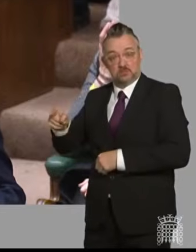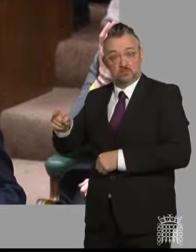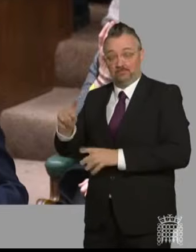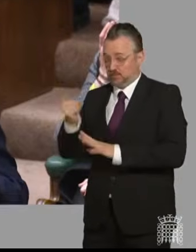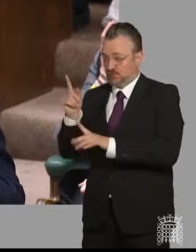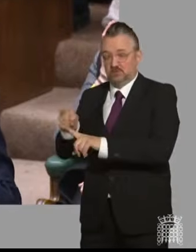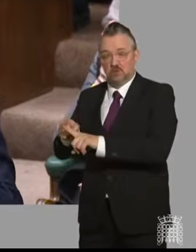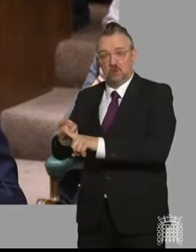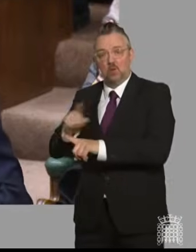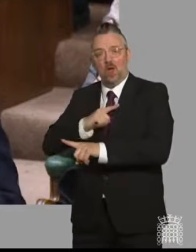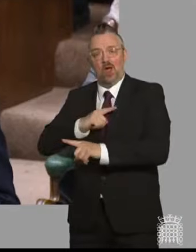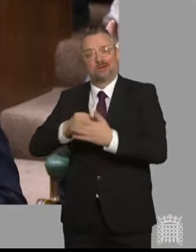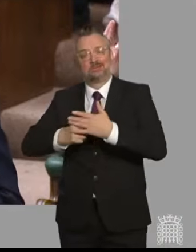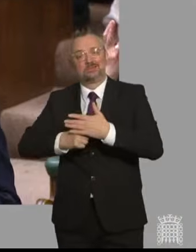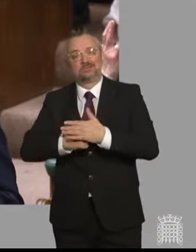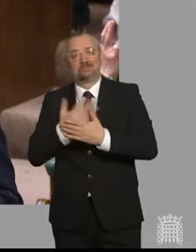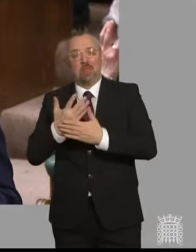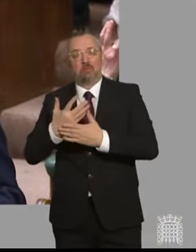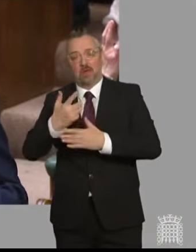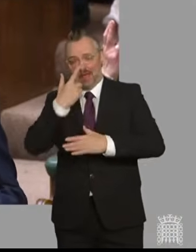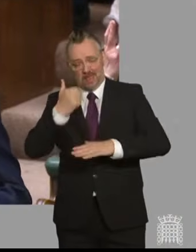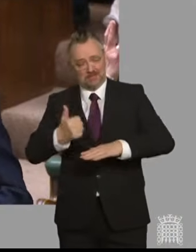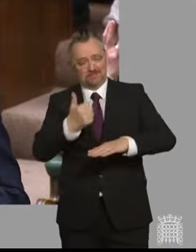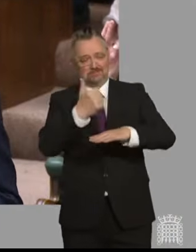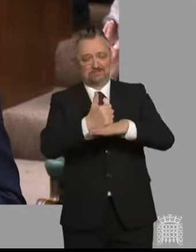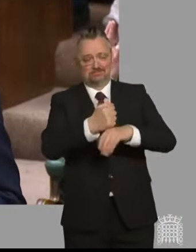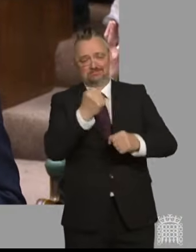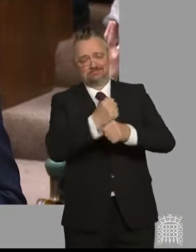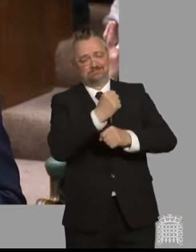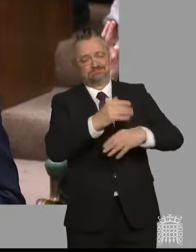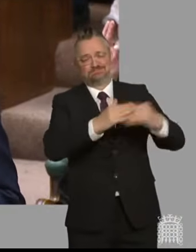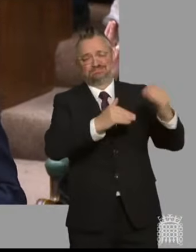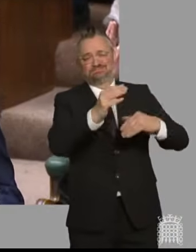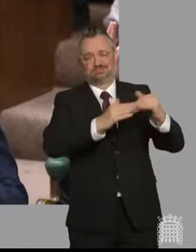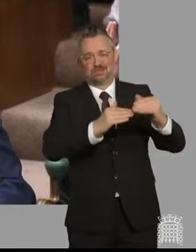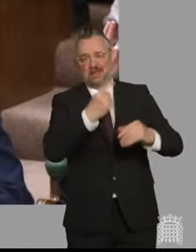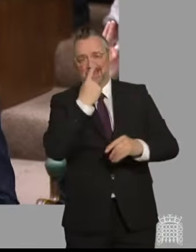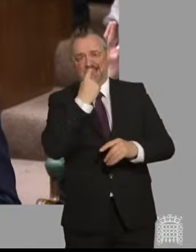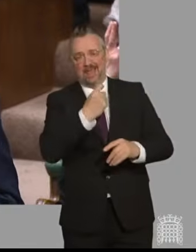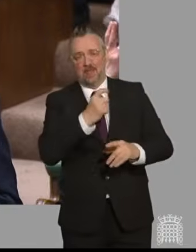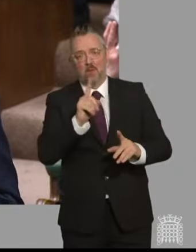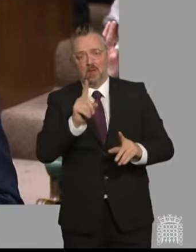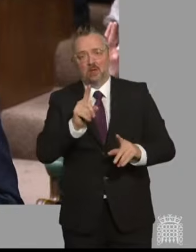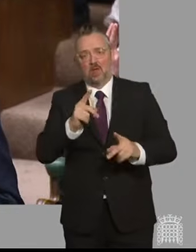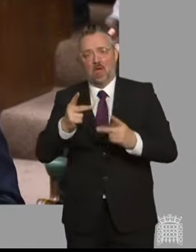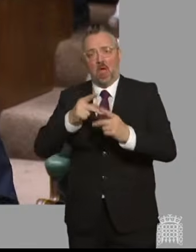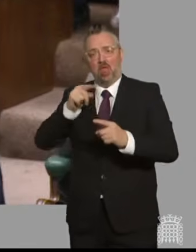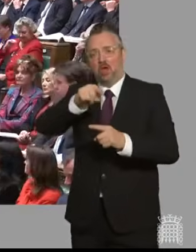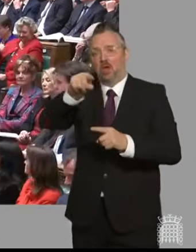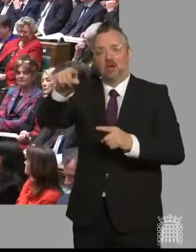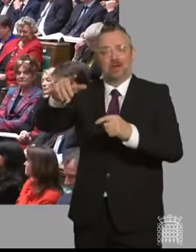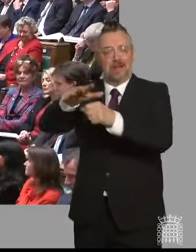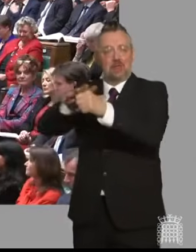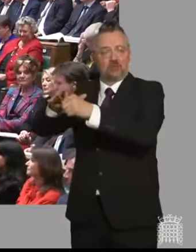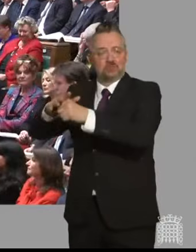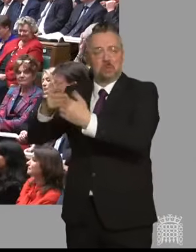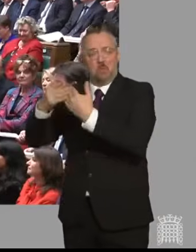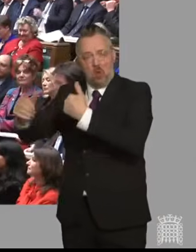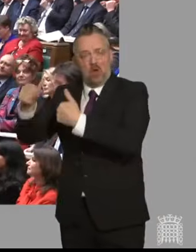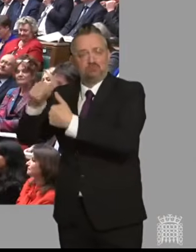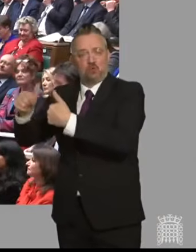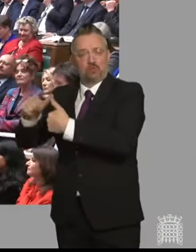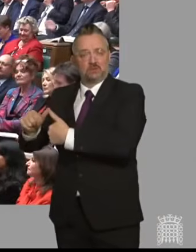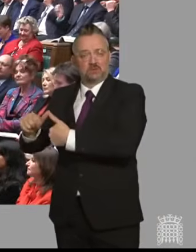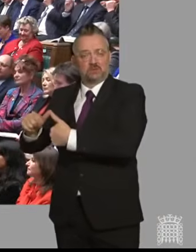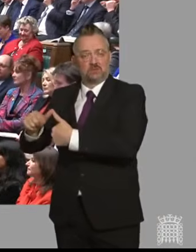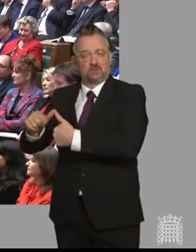way, especially when there is other more suitable land available in and around the city of Peterborough? My